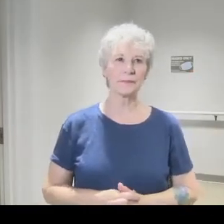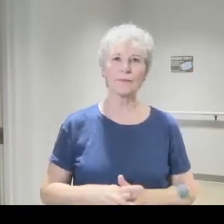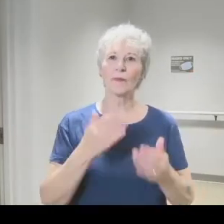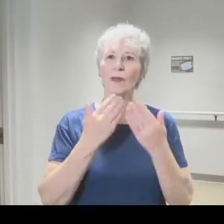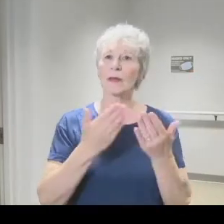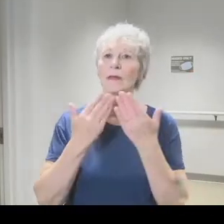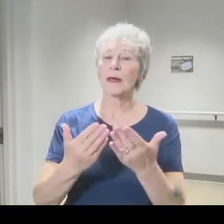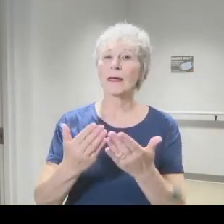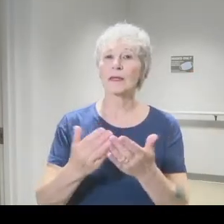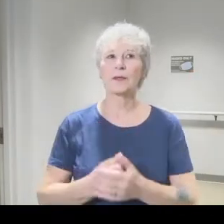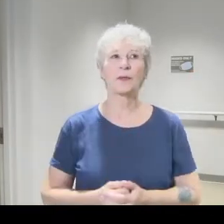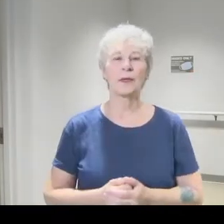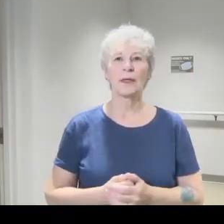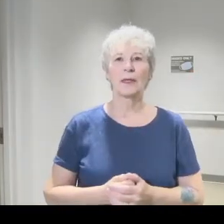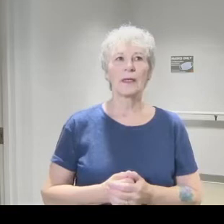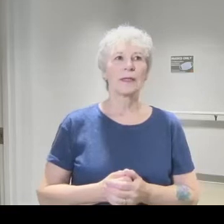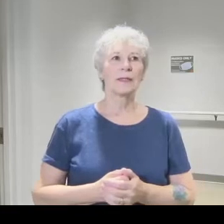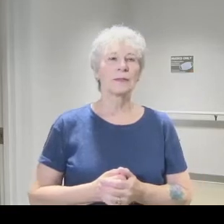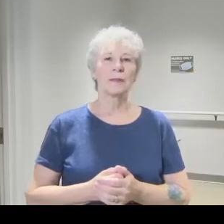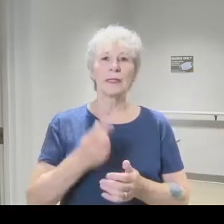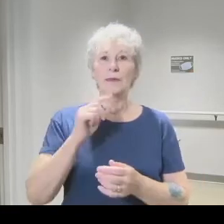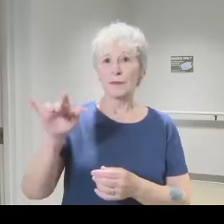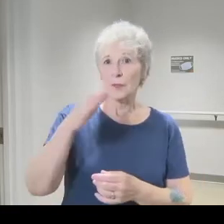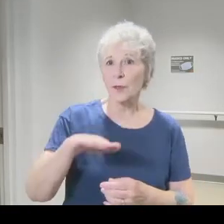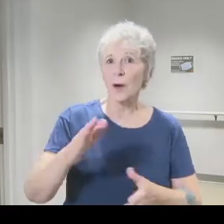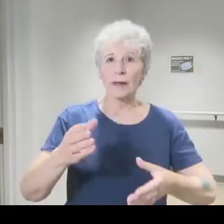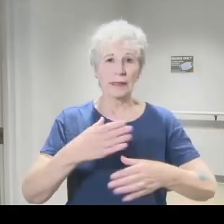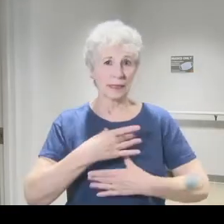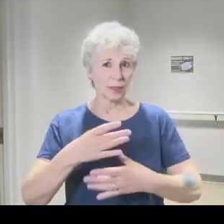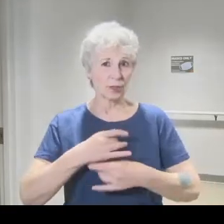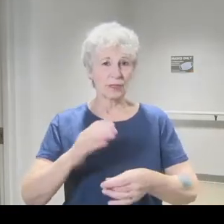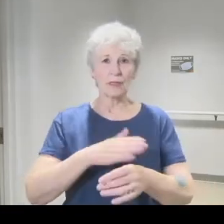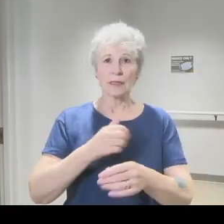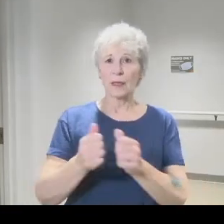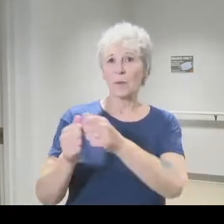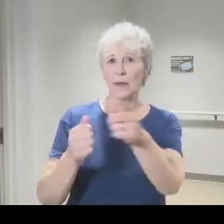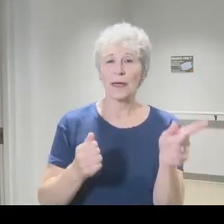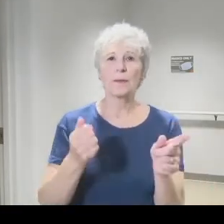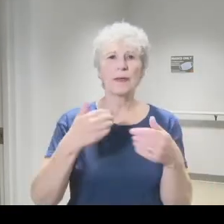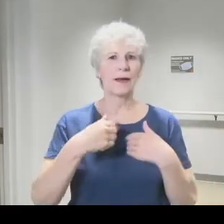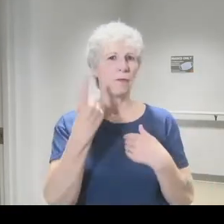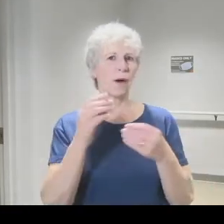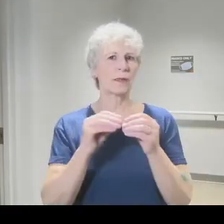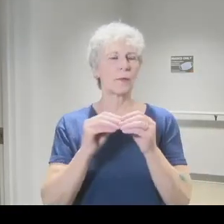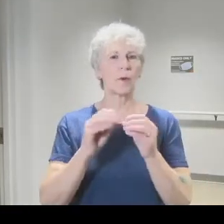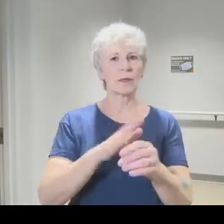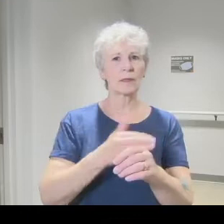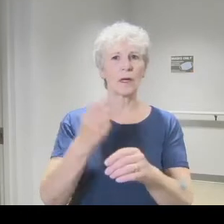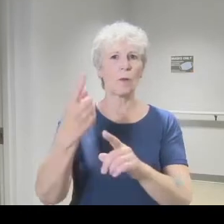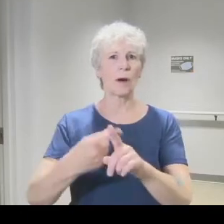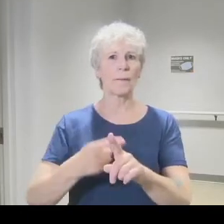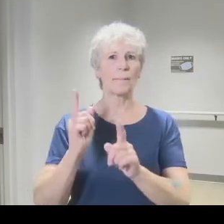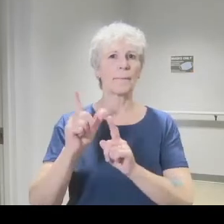Thank you very much, choir. Speaking of the choir, if you may be interested in singing with them, they've got one more song to do for this season. That's going to be a month from now,